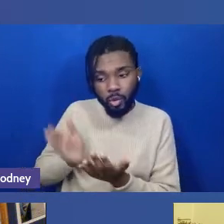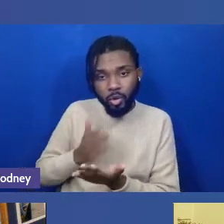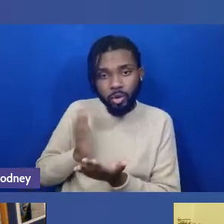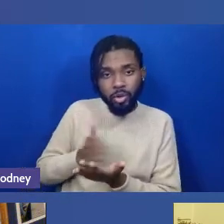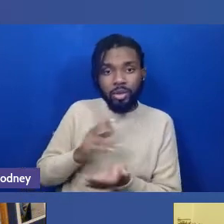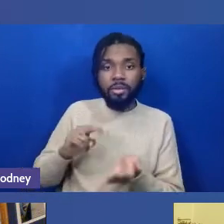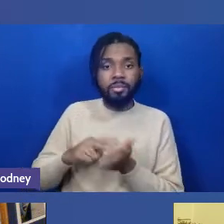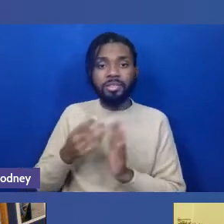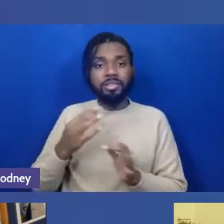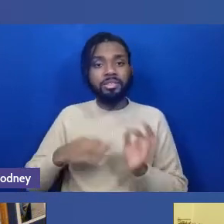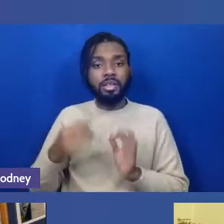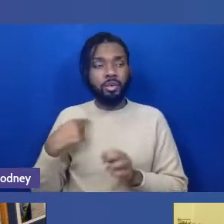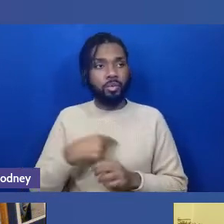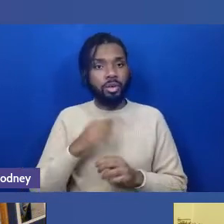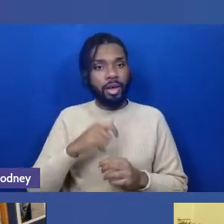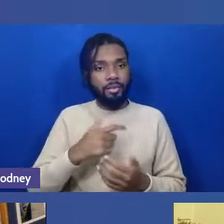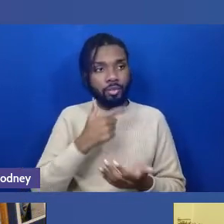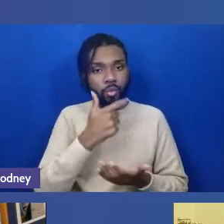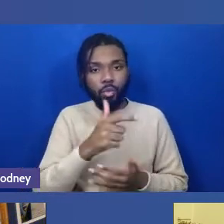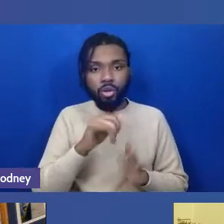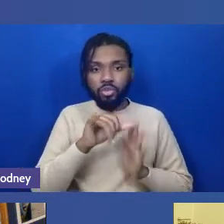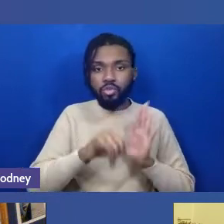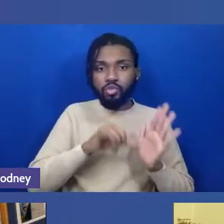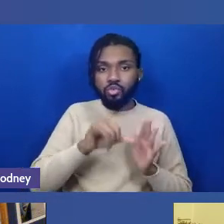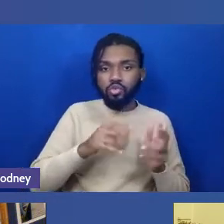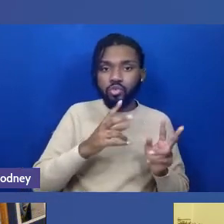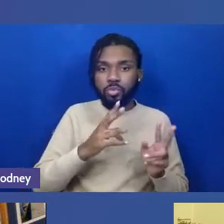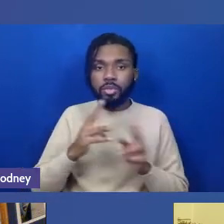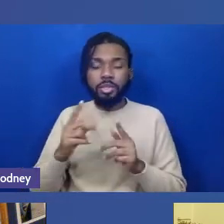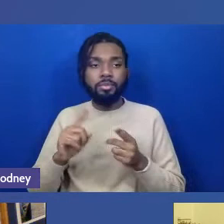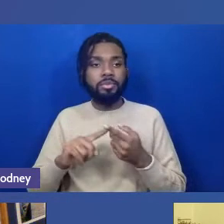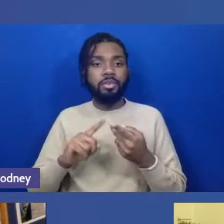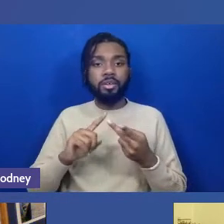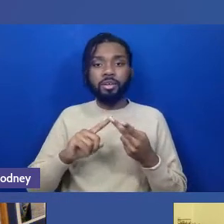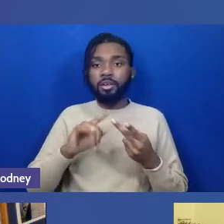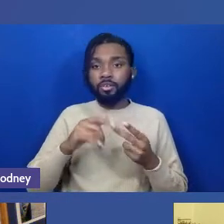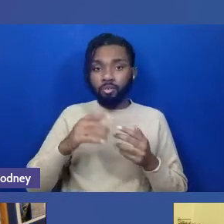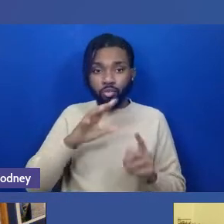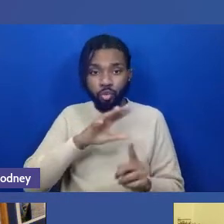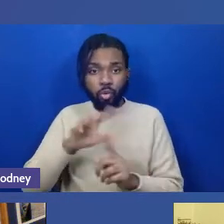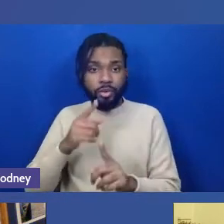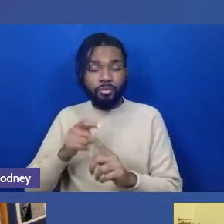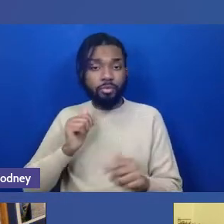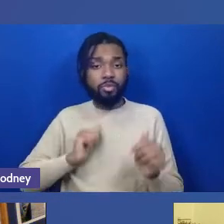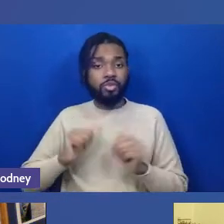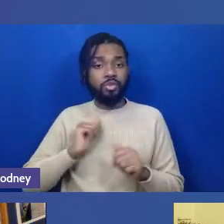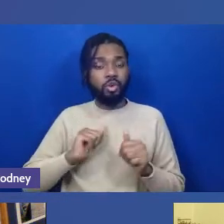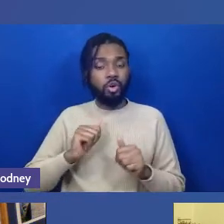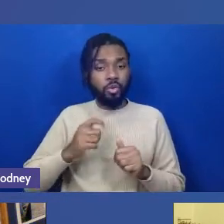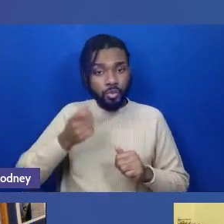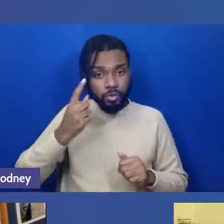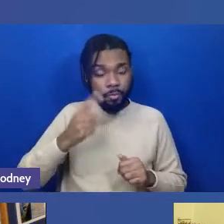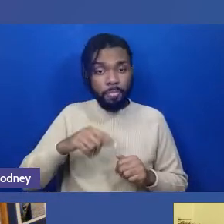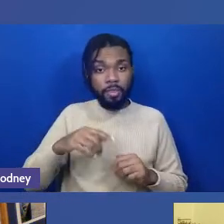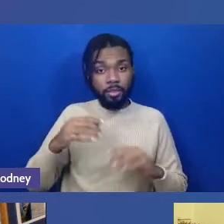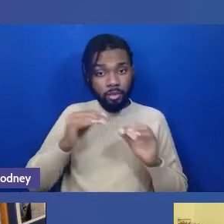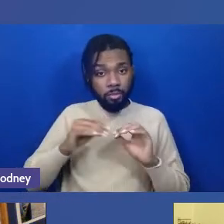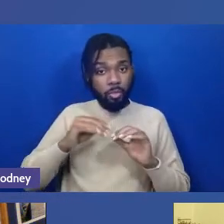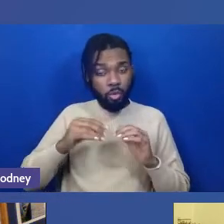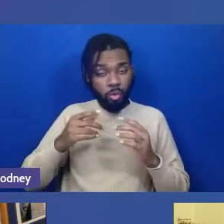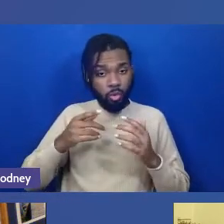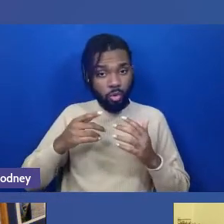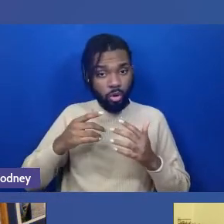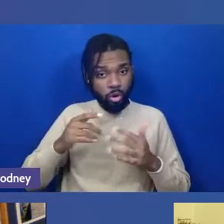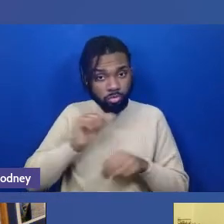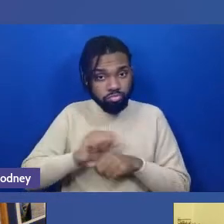or, you know, recordings of the show. And if you're, the more effort you put into having those at the ready and